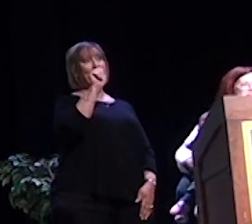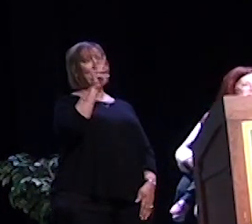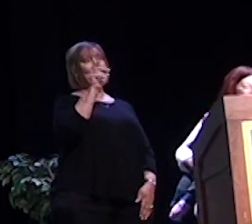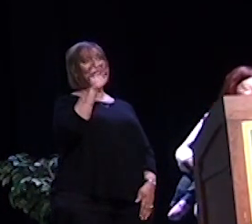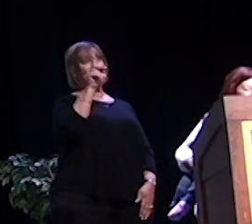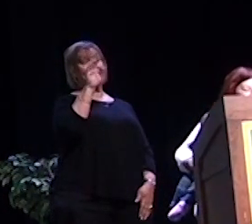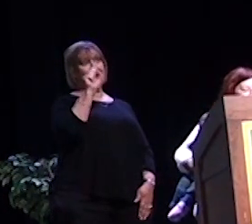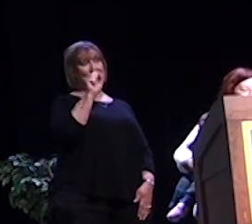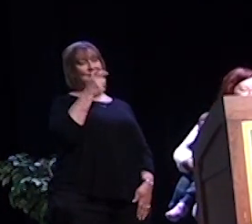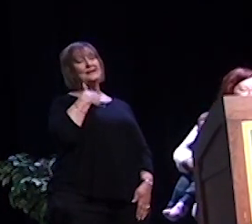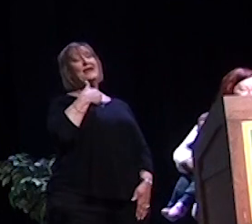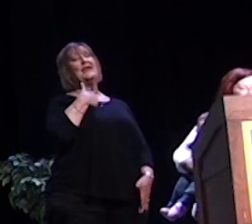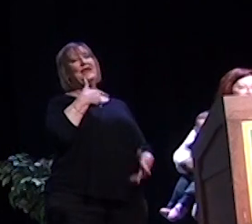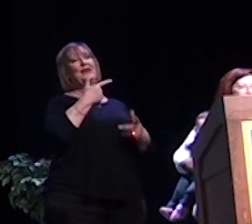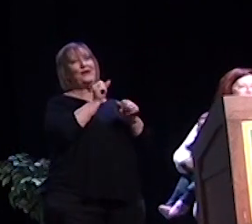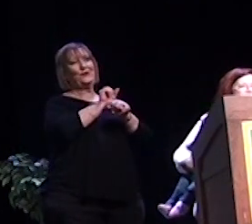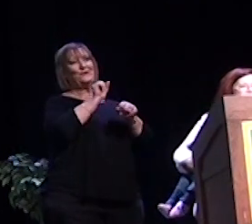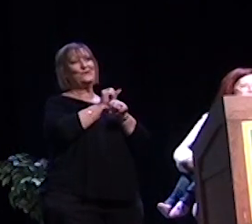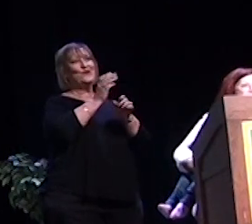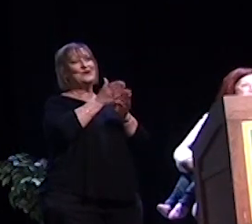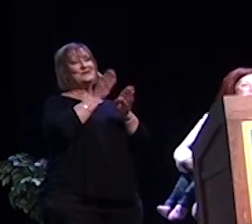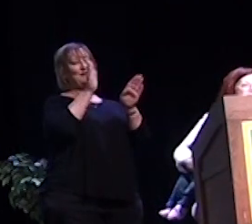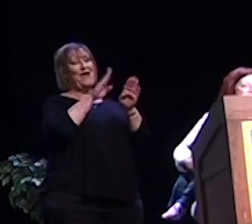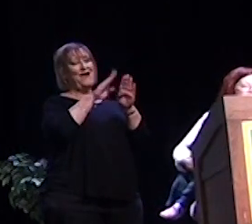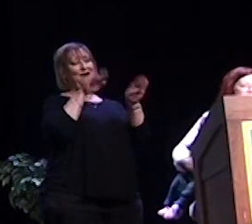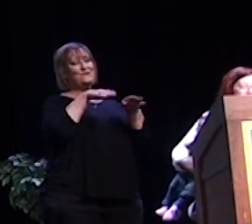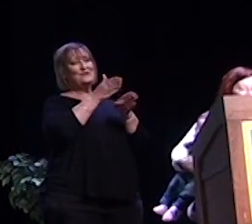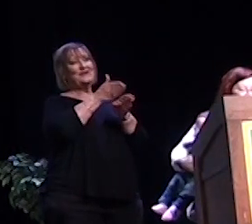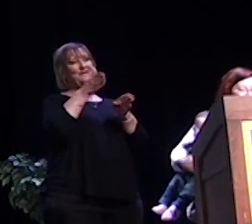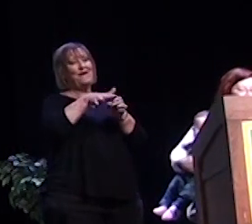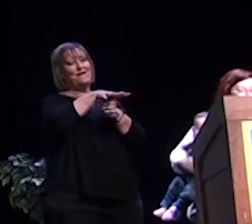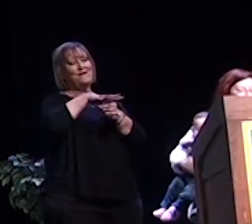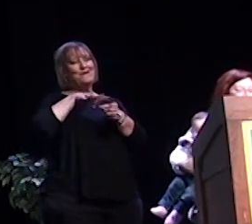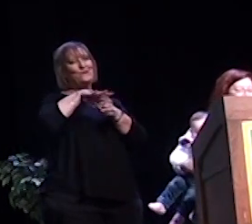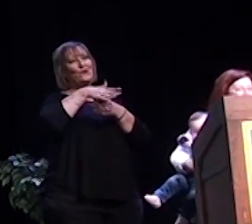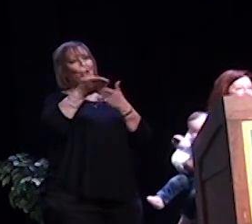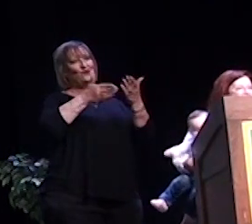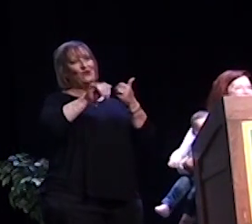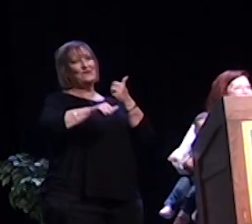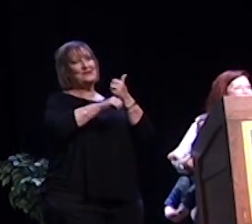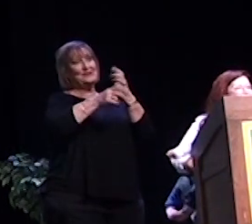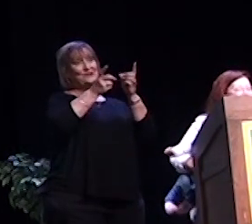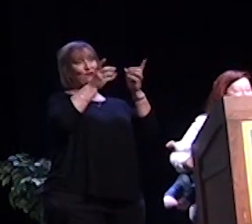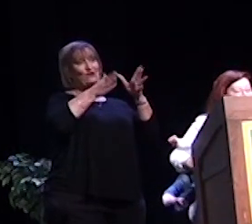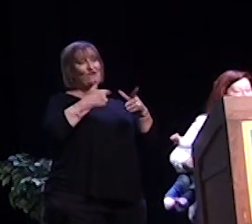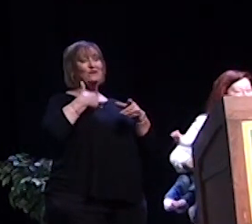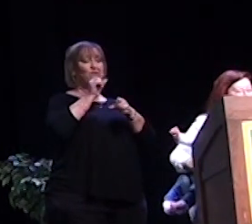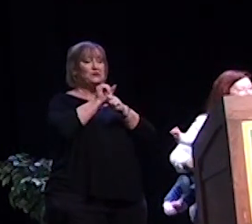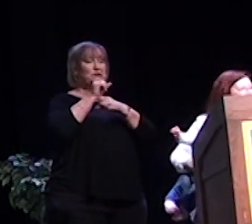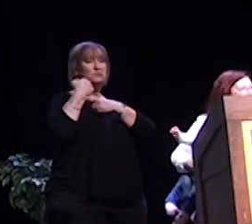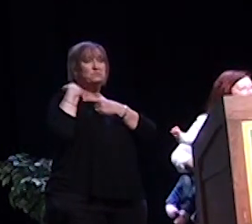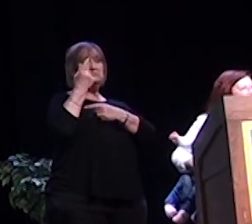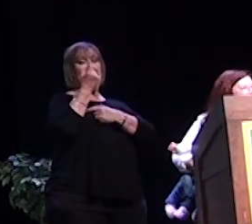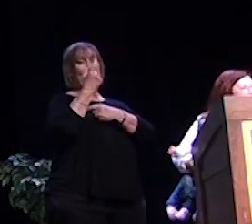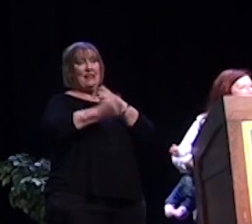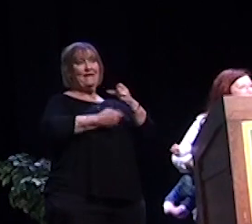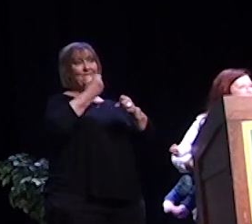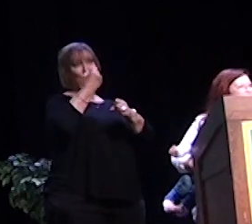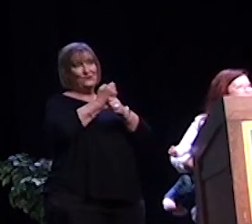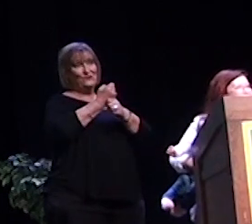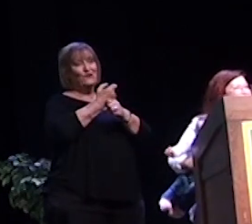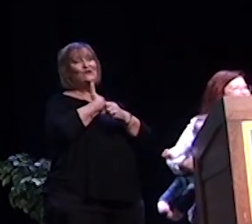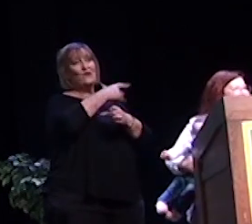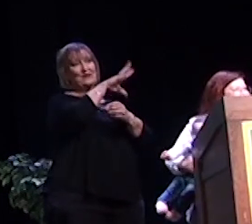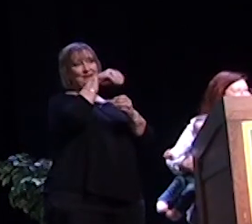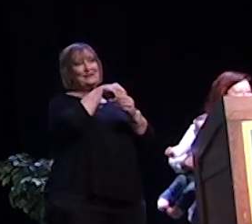Deputy Director at NHSD. He's been with the city for 11 years and oversees development and community